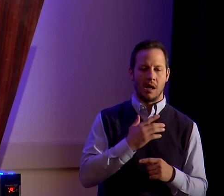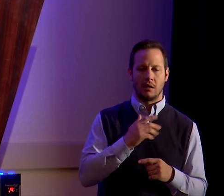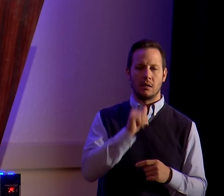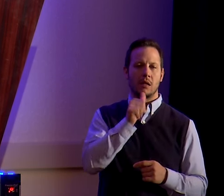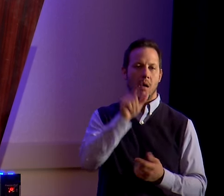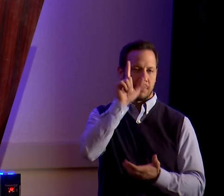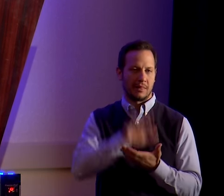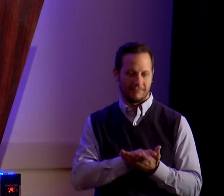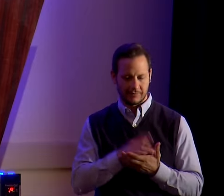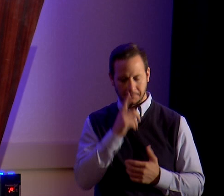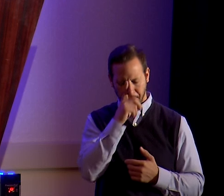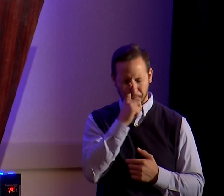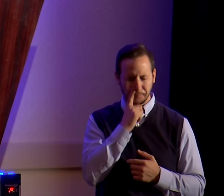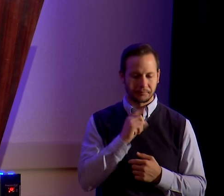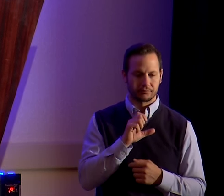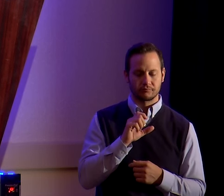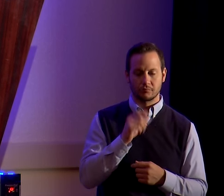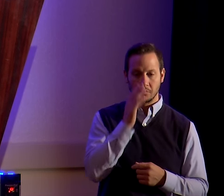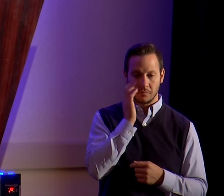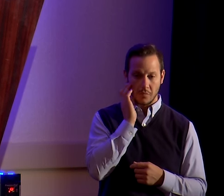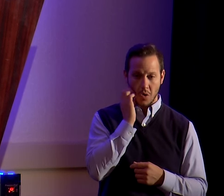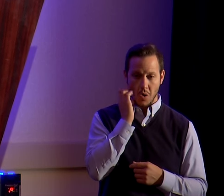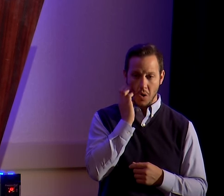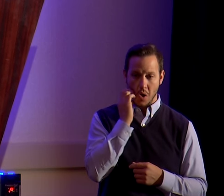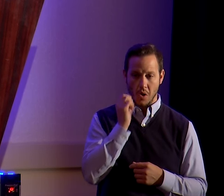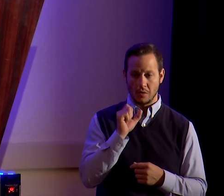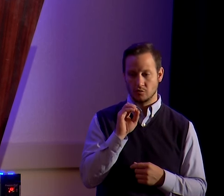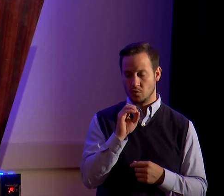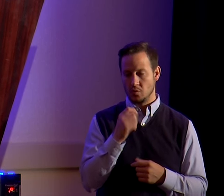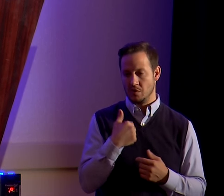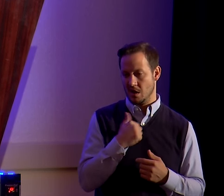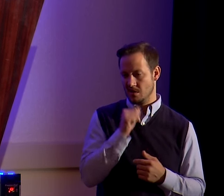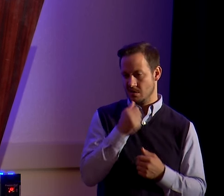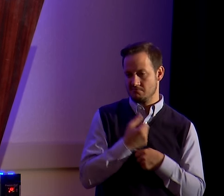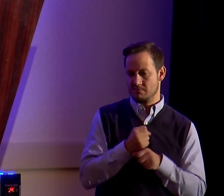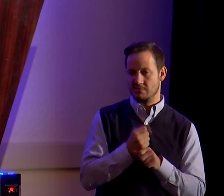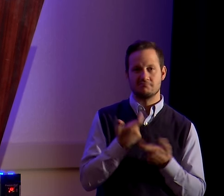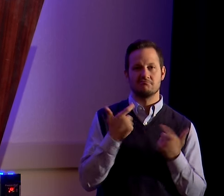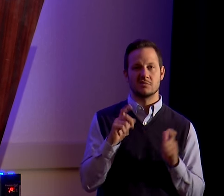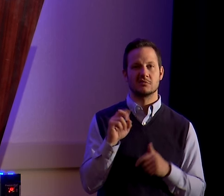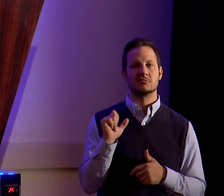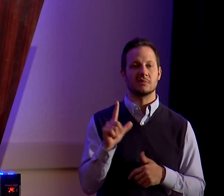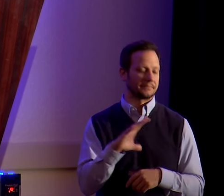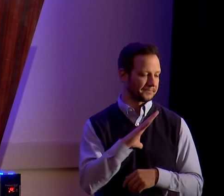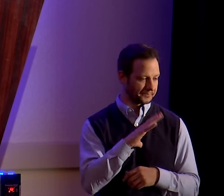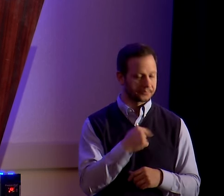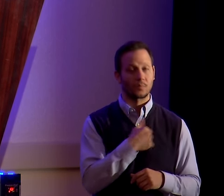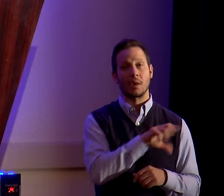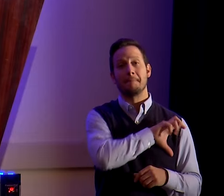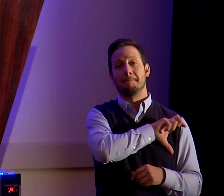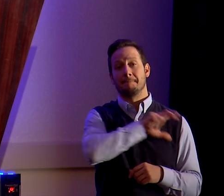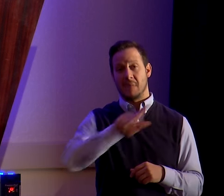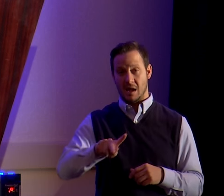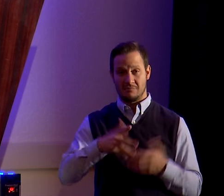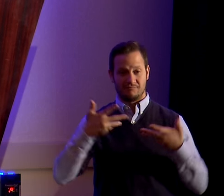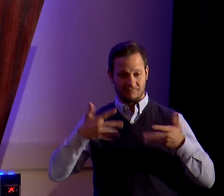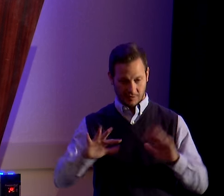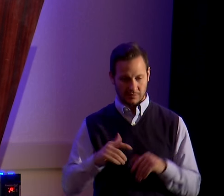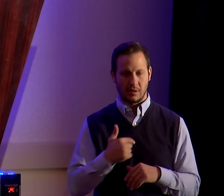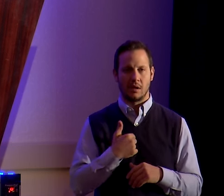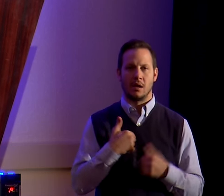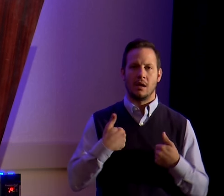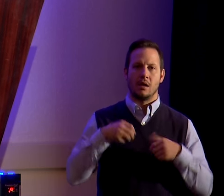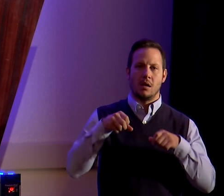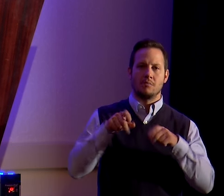And it wasn't an issue for me either, whether I should be out or not. However, when I came back from the Survivor show, I had an